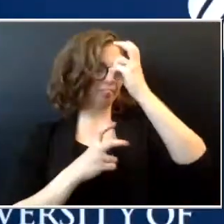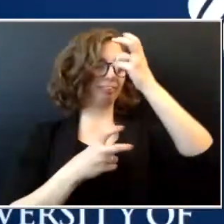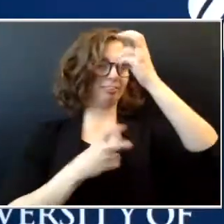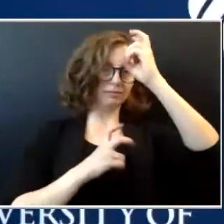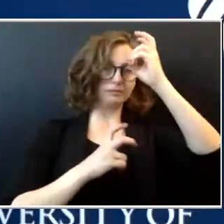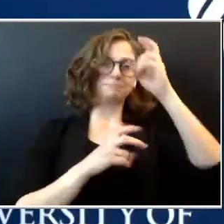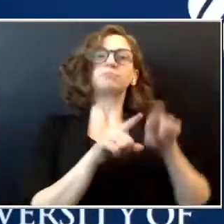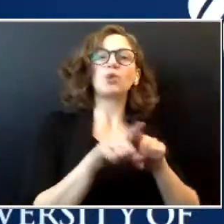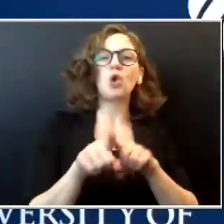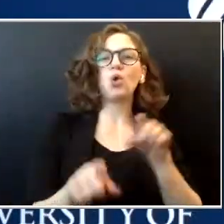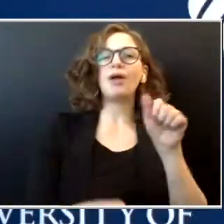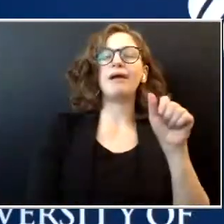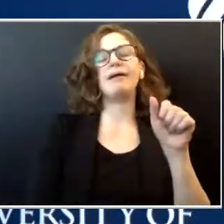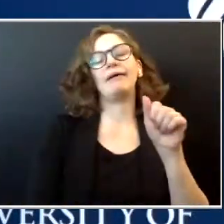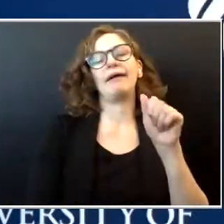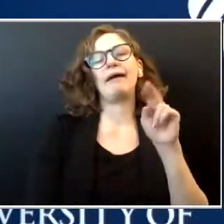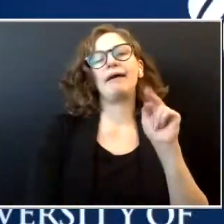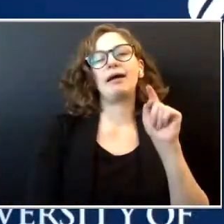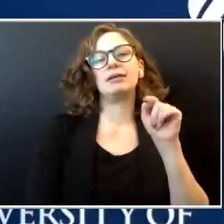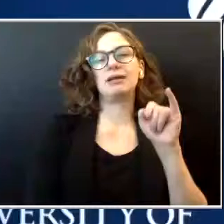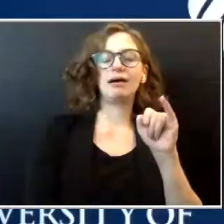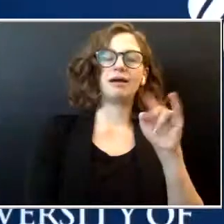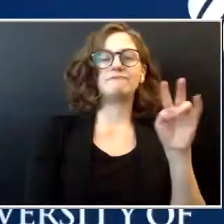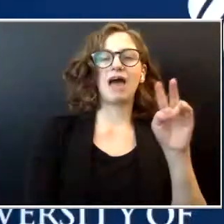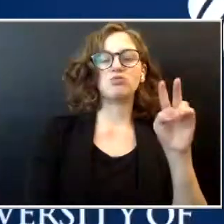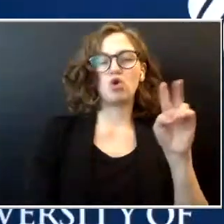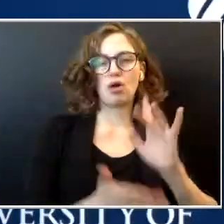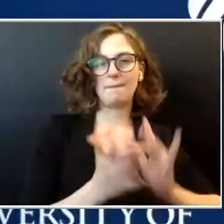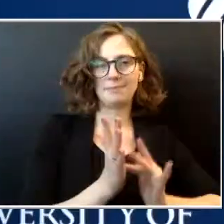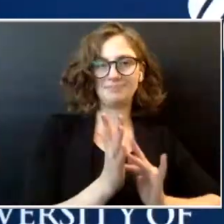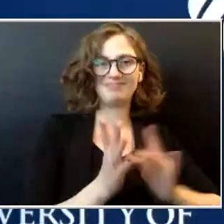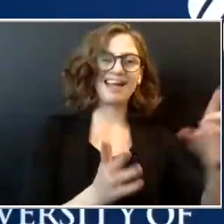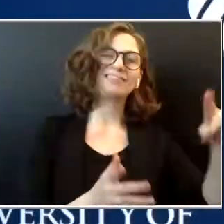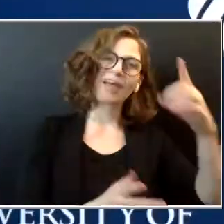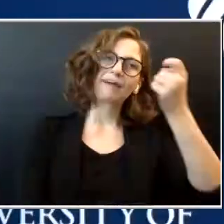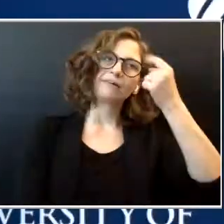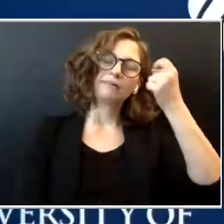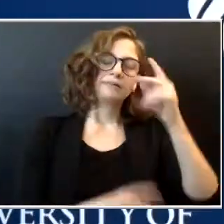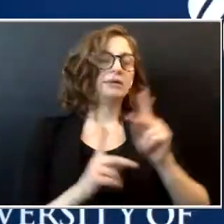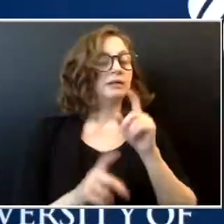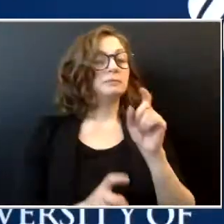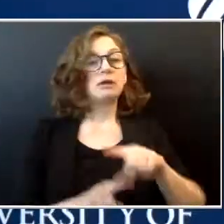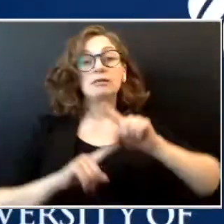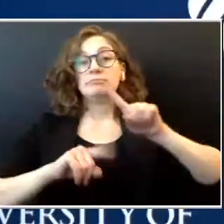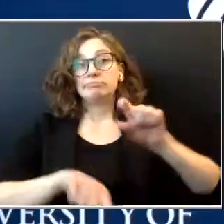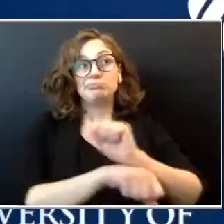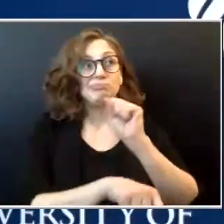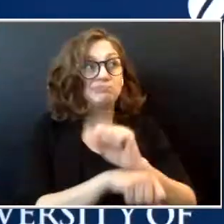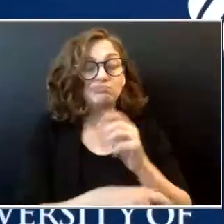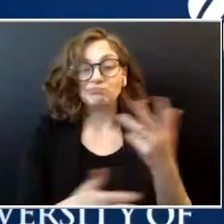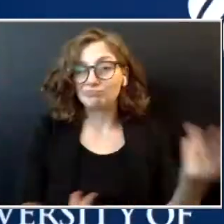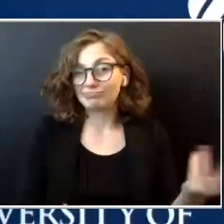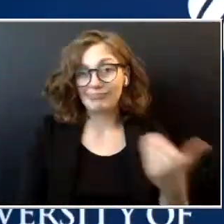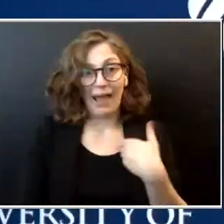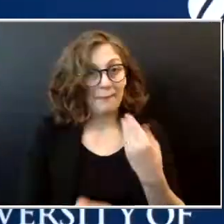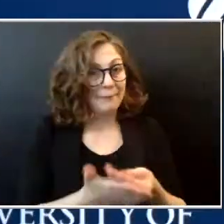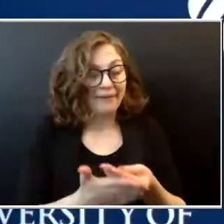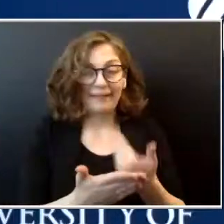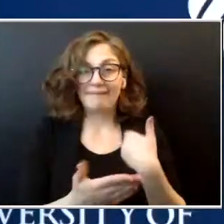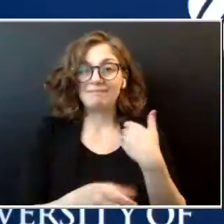they do understand that people do need to go to work to be able to have money, to have a job, so that they can